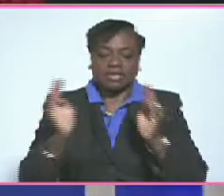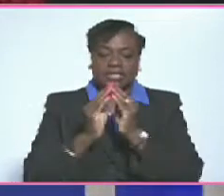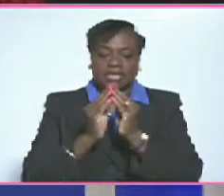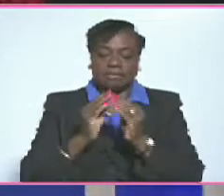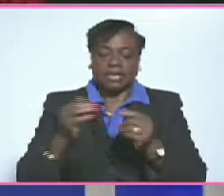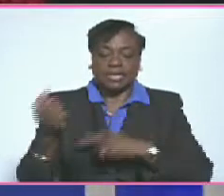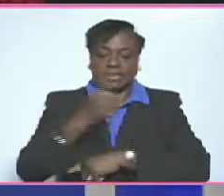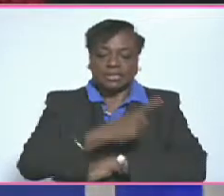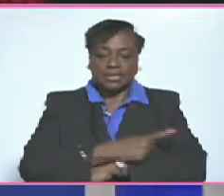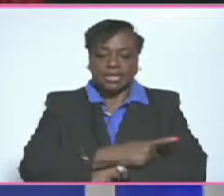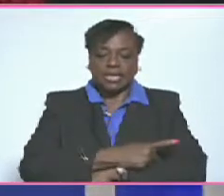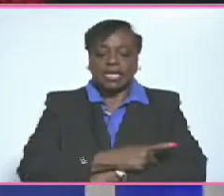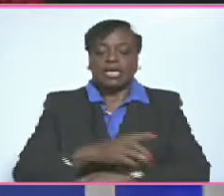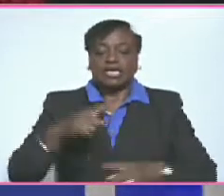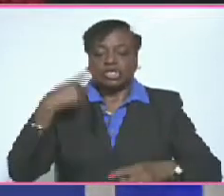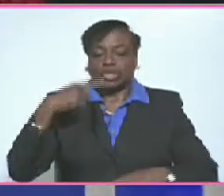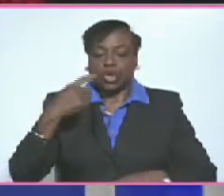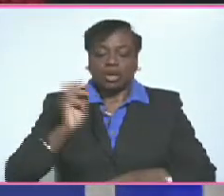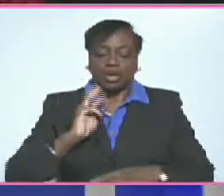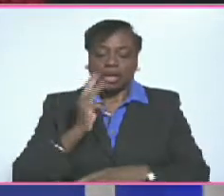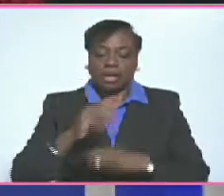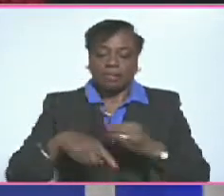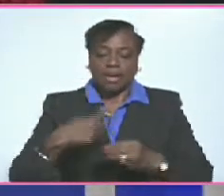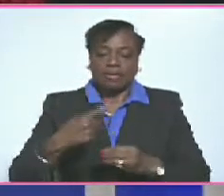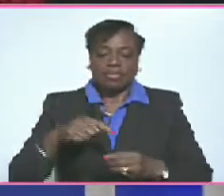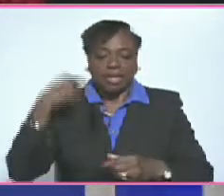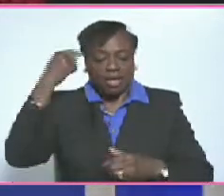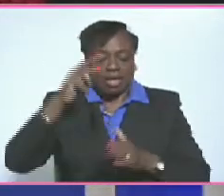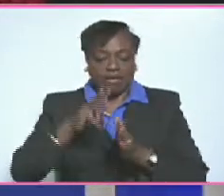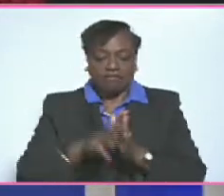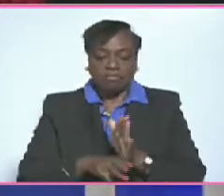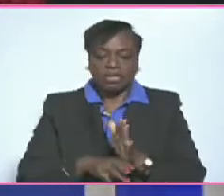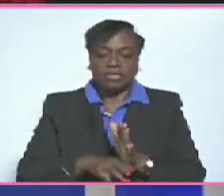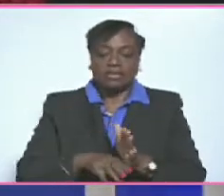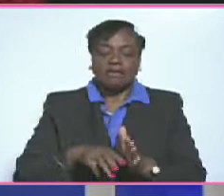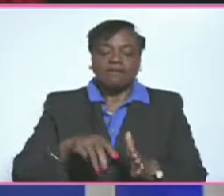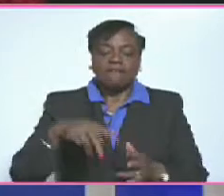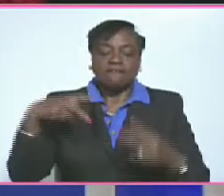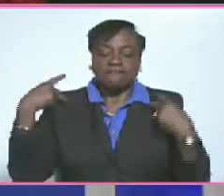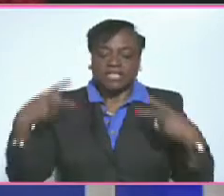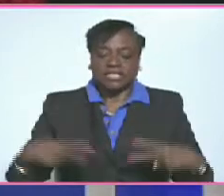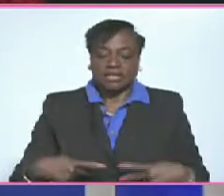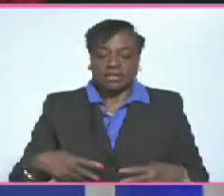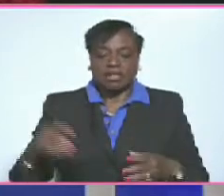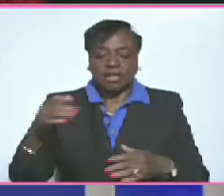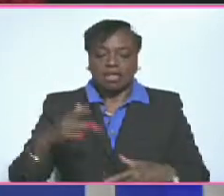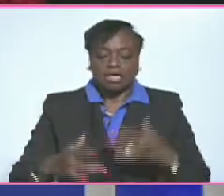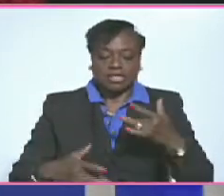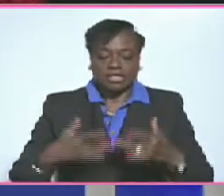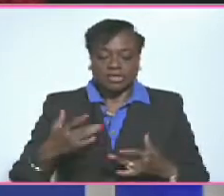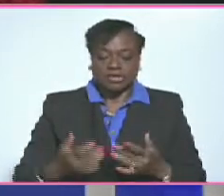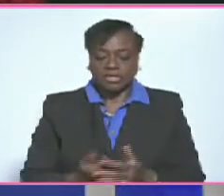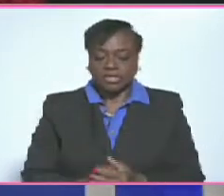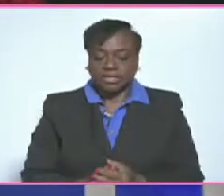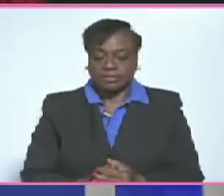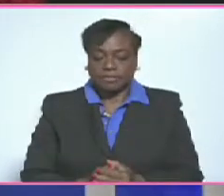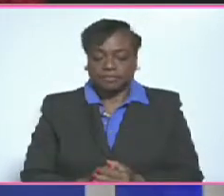fiscal concerns and outlined some of the policies they hope to strengthen. Janine Noel Ferguson leads us off from Parliament